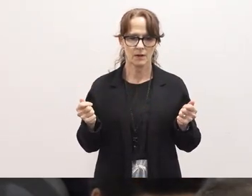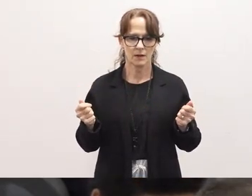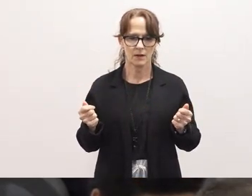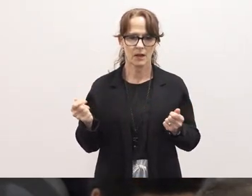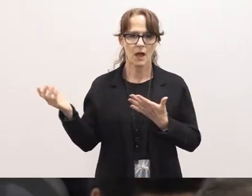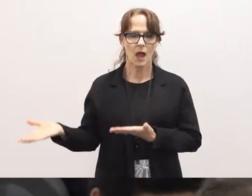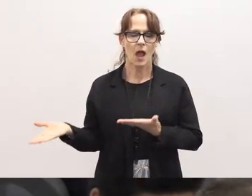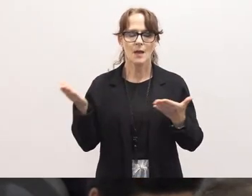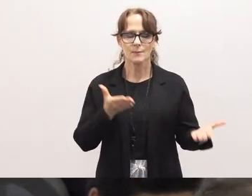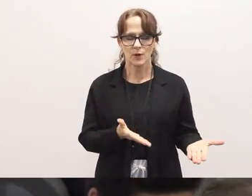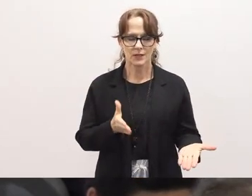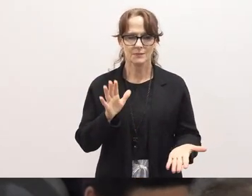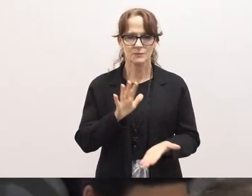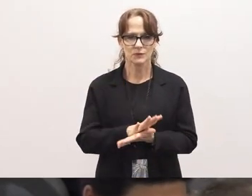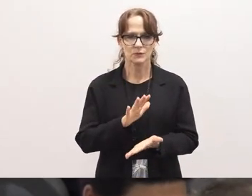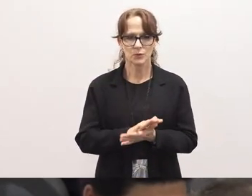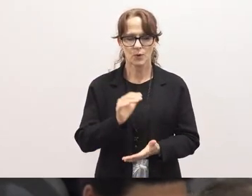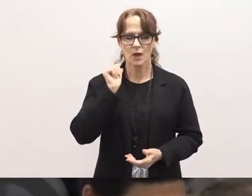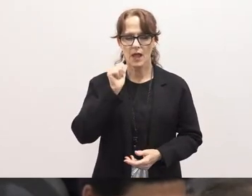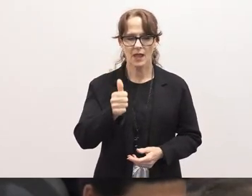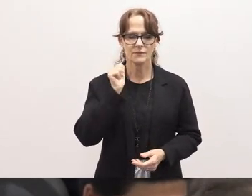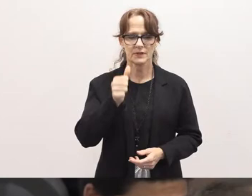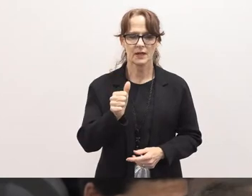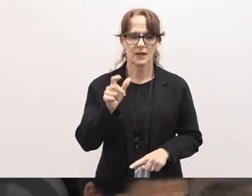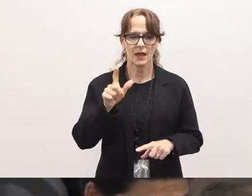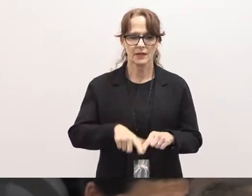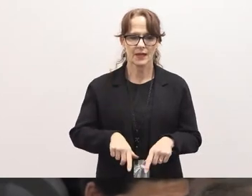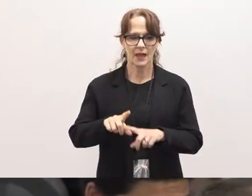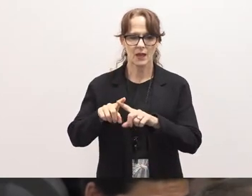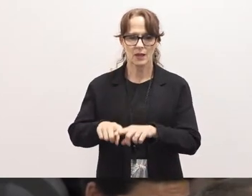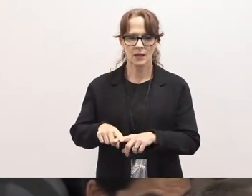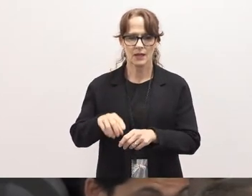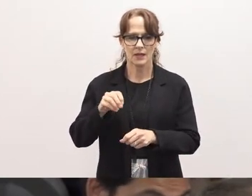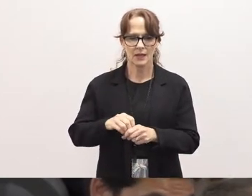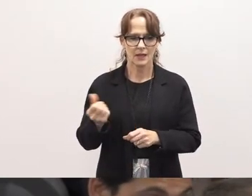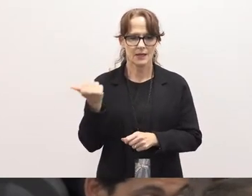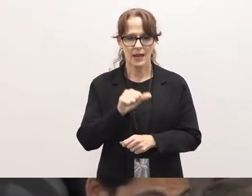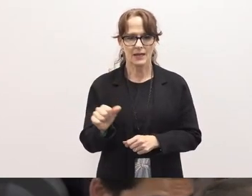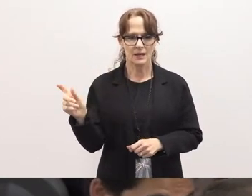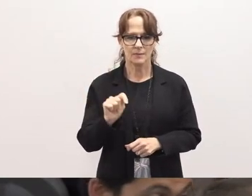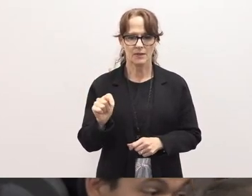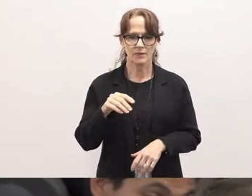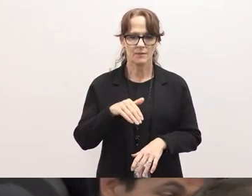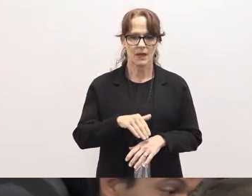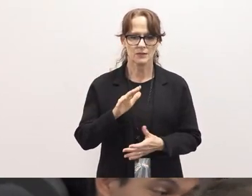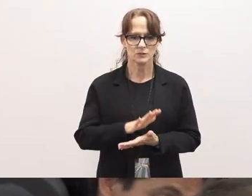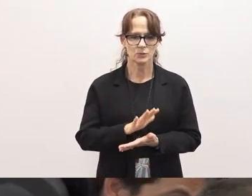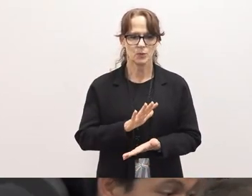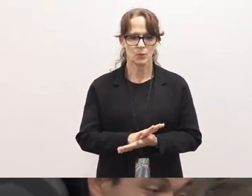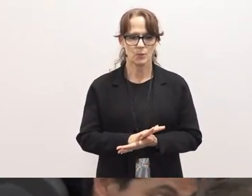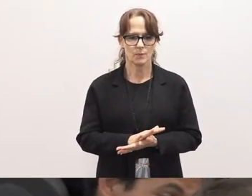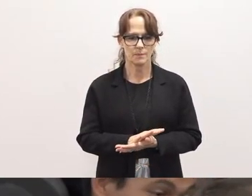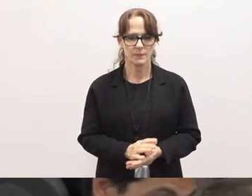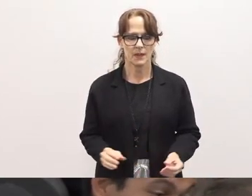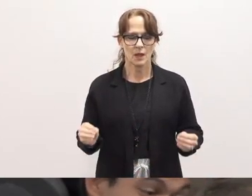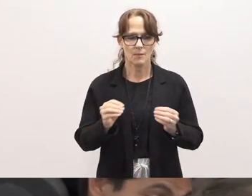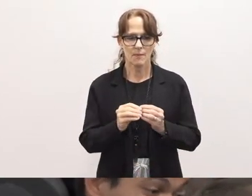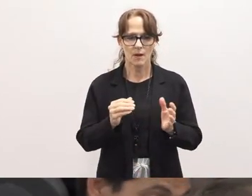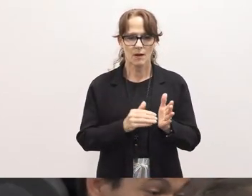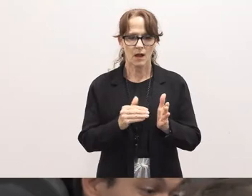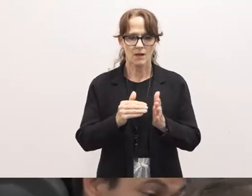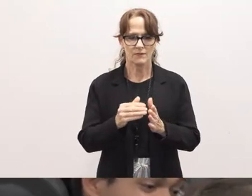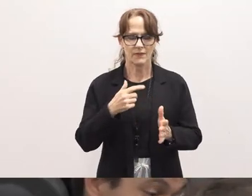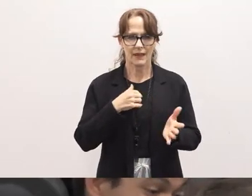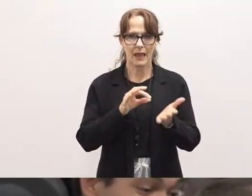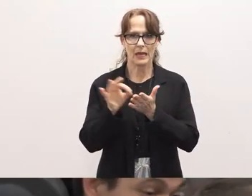I bring these to school each day because I can't rely on them being in any of the bathrooms at school. More times than I can count, I